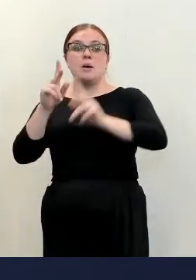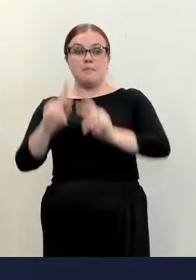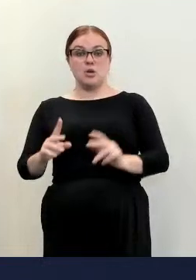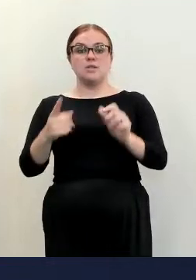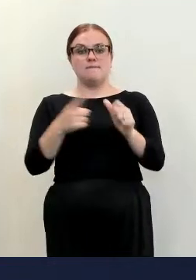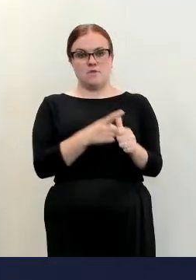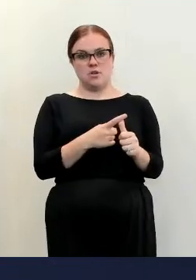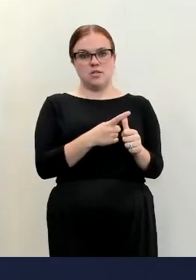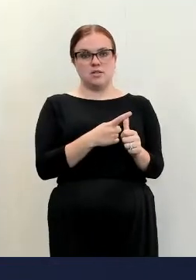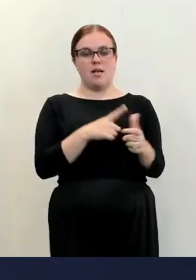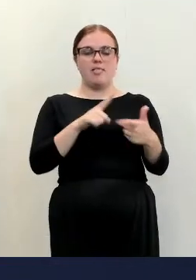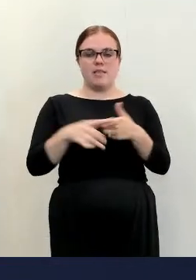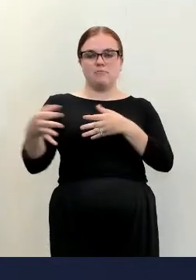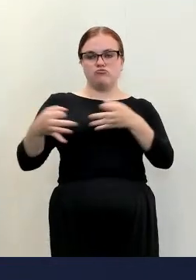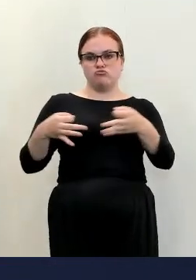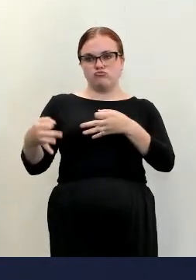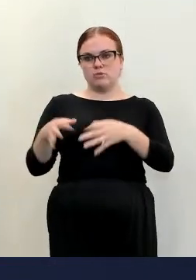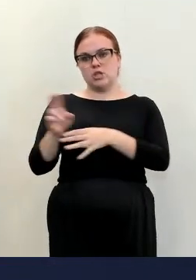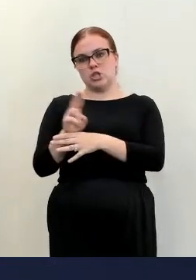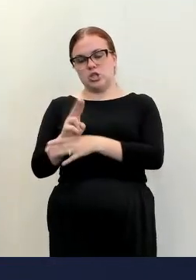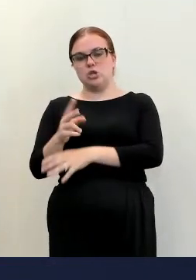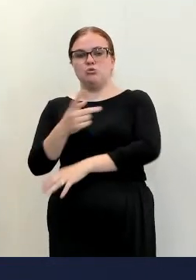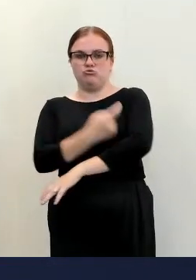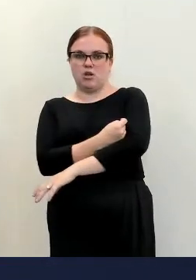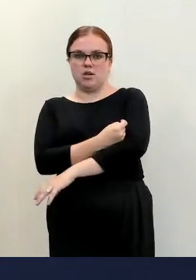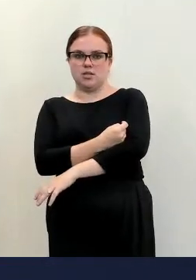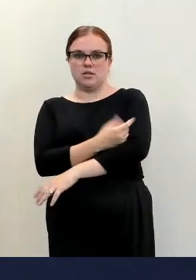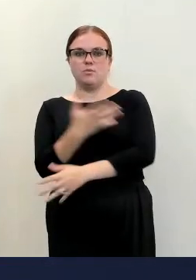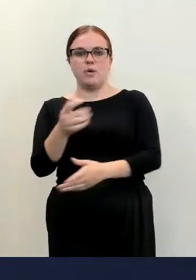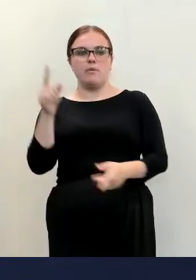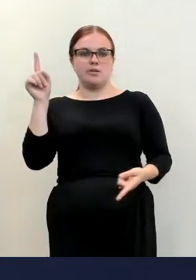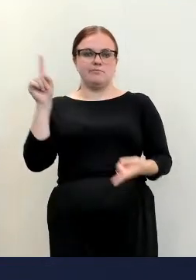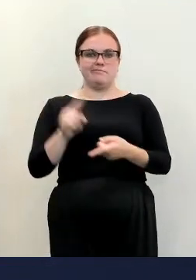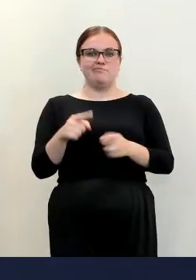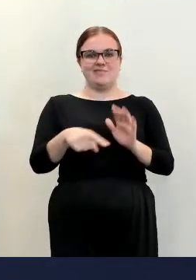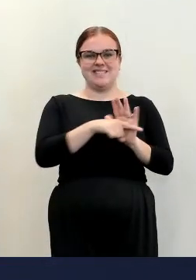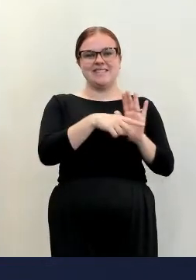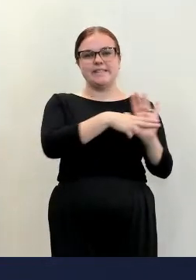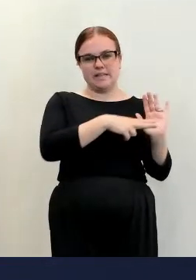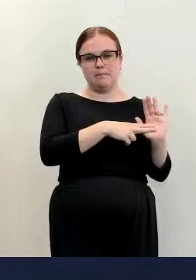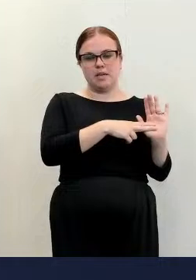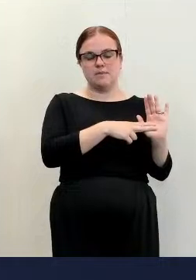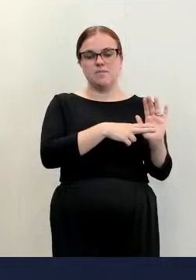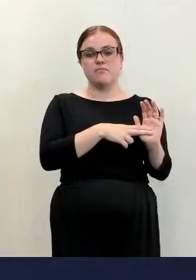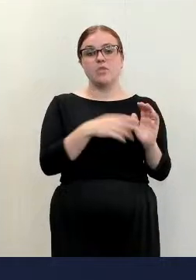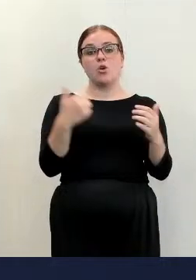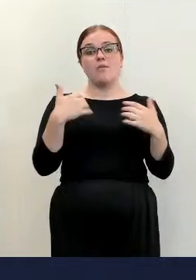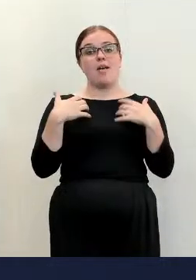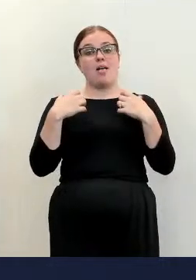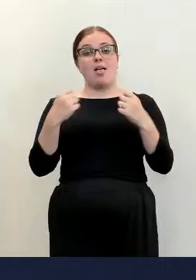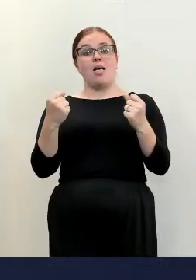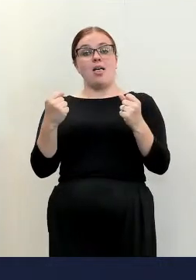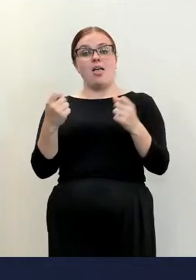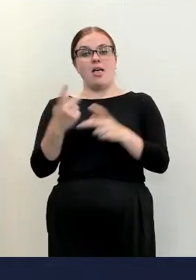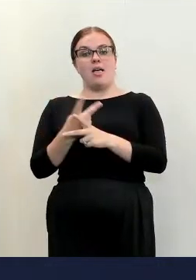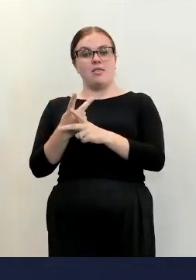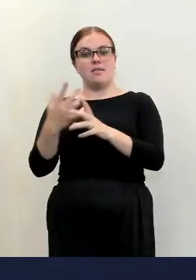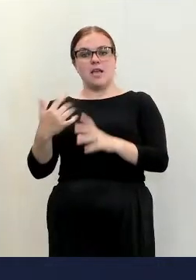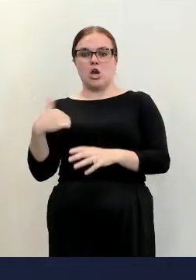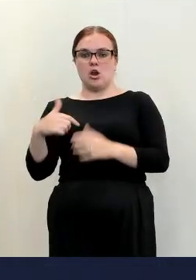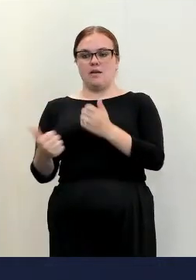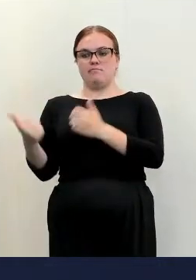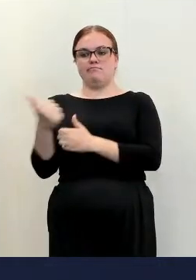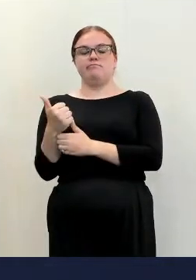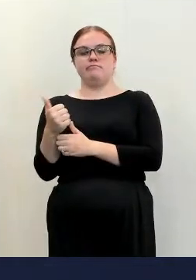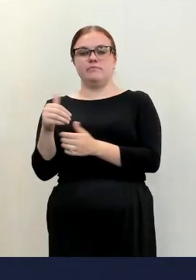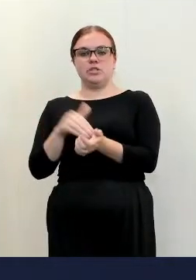and then, describing them that they use drugs. So just, again, to reduce the stigma. We have our healthcare provider work group where I'm the co-chair with